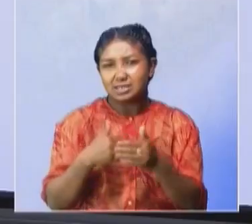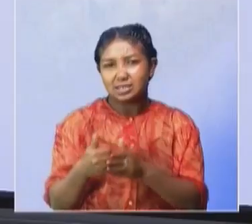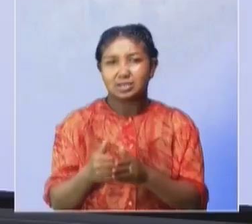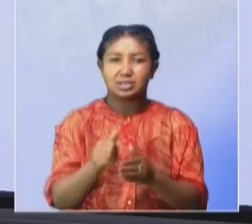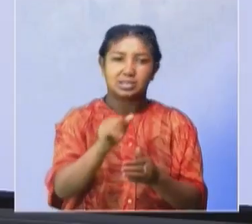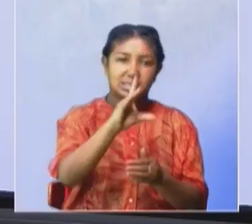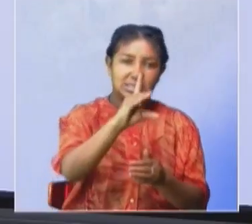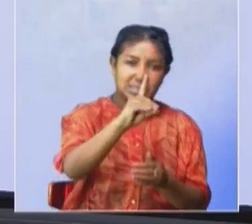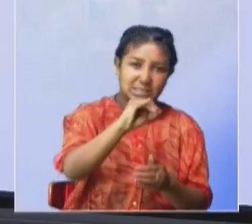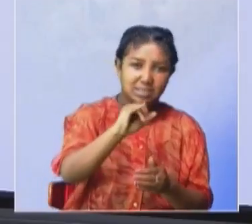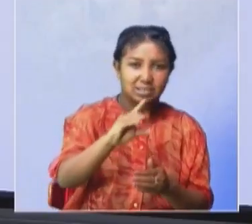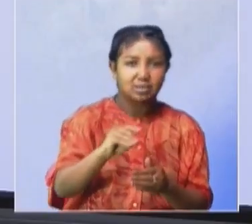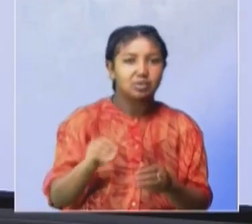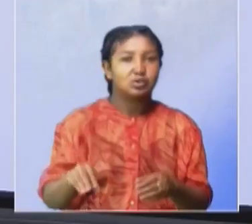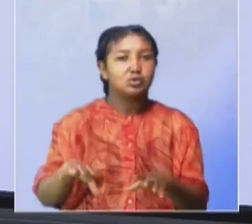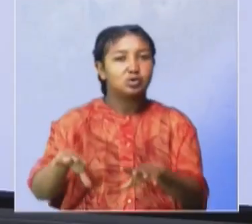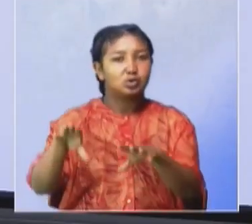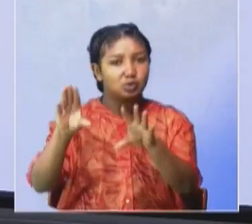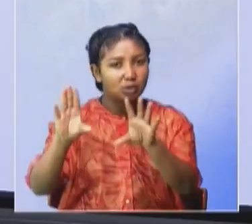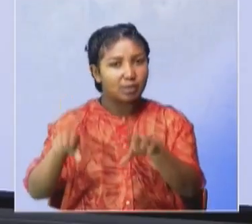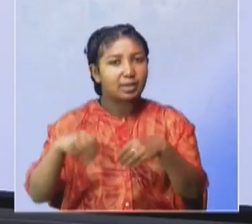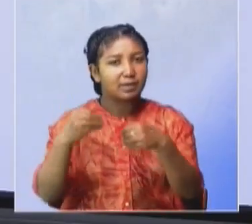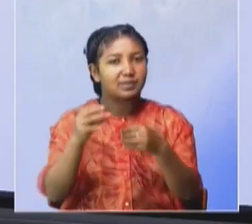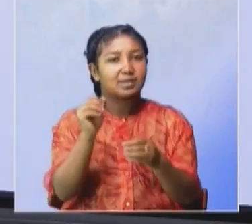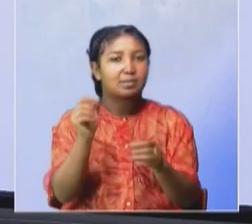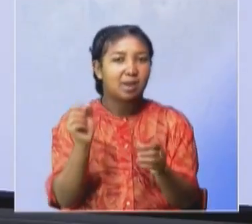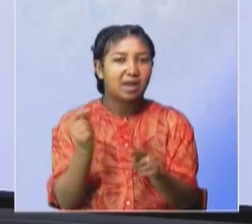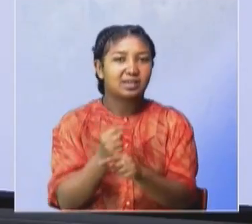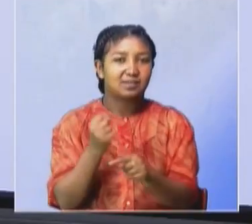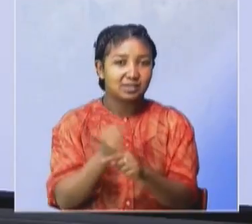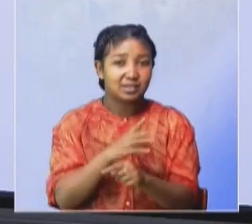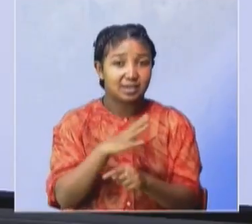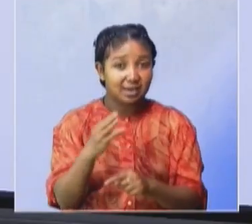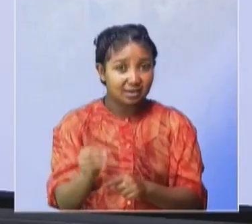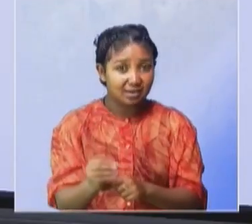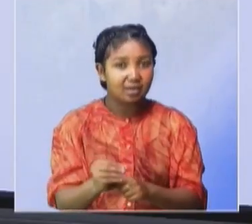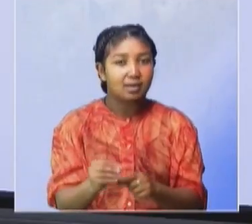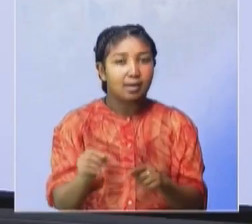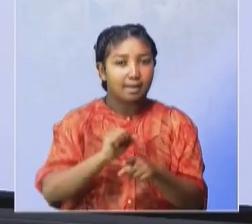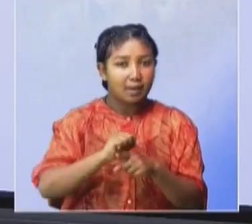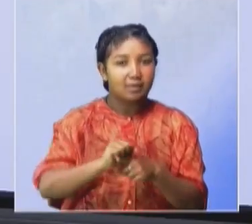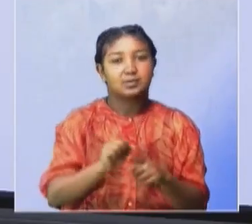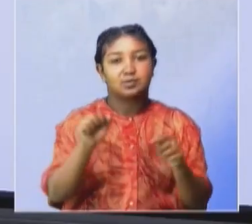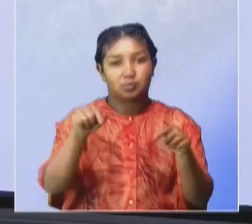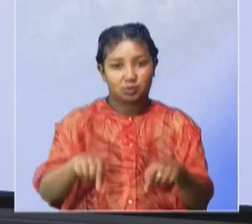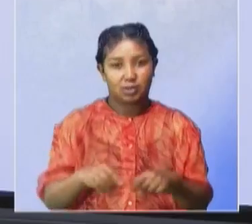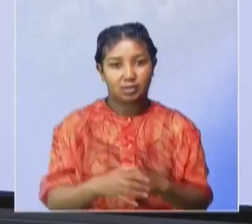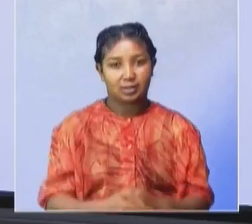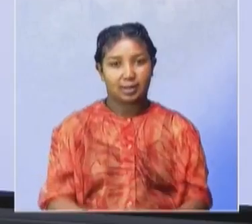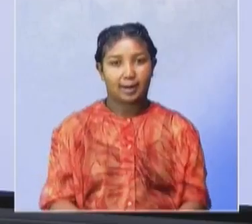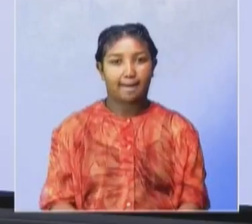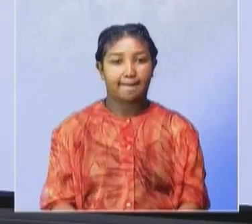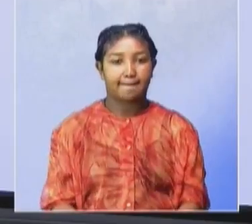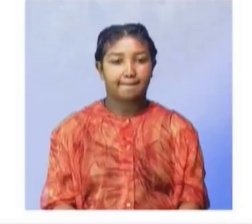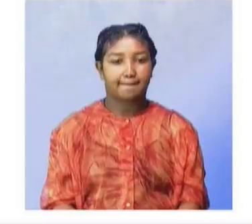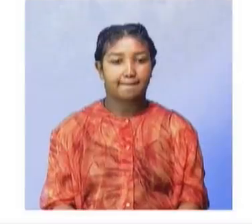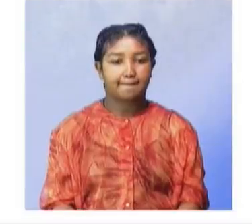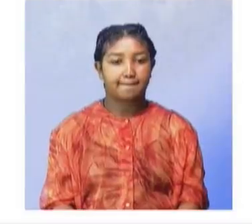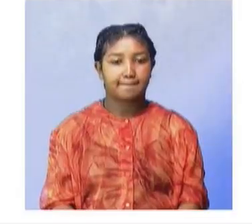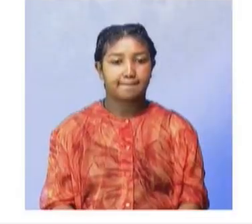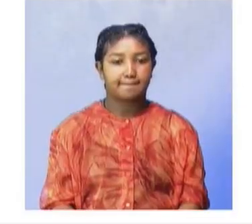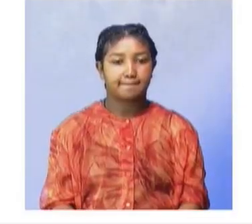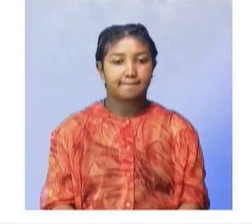did. Students, let me give you some activities and let us practice today's lesson.